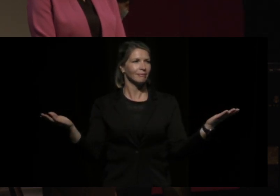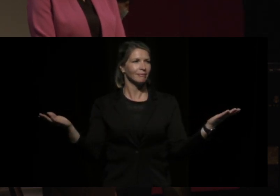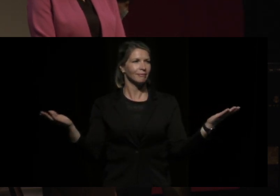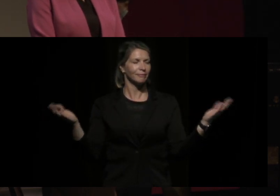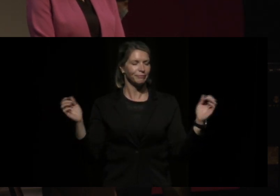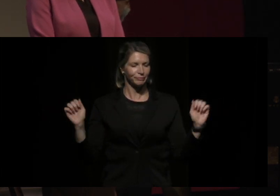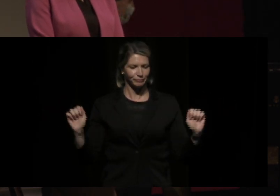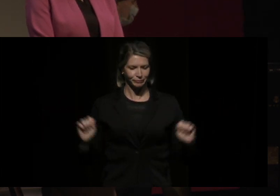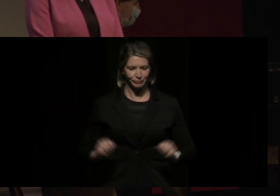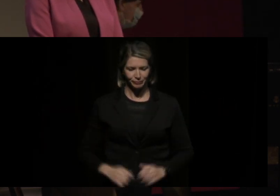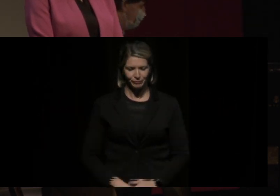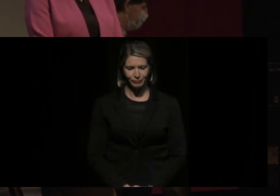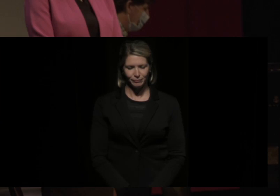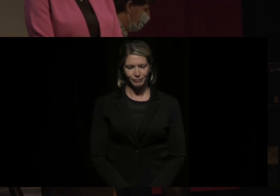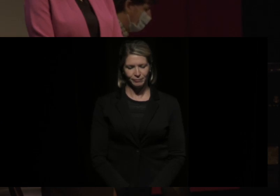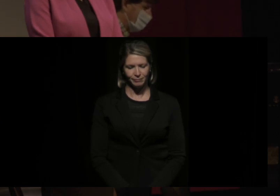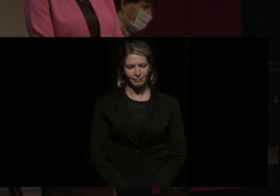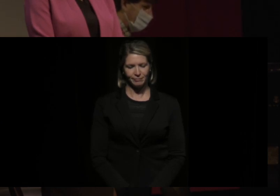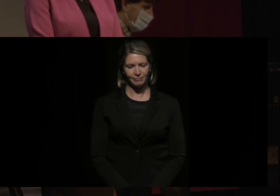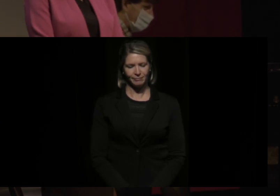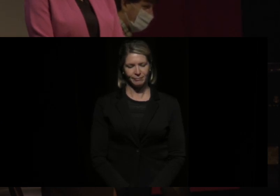thee.